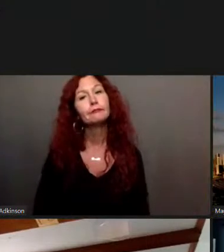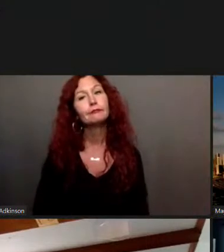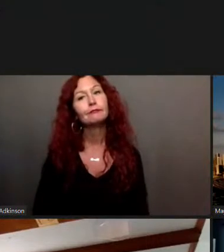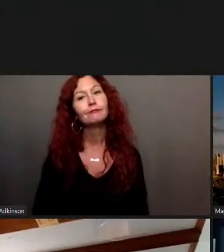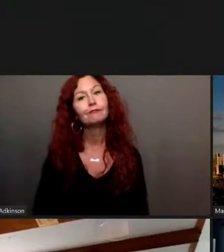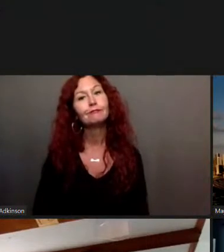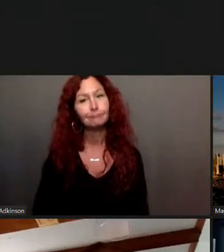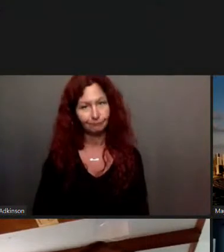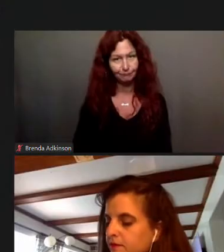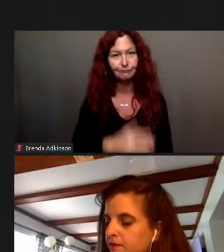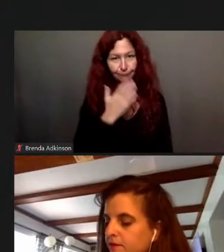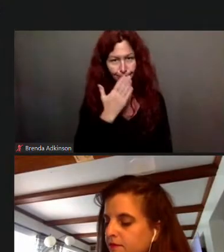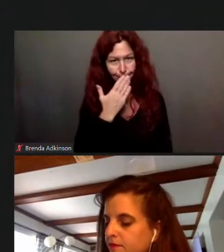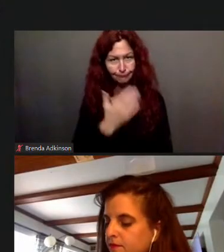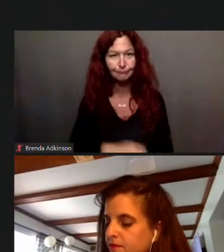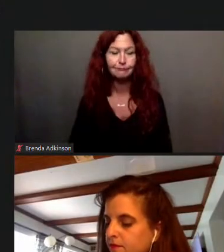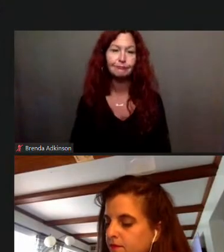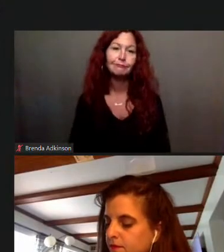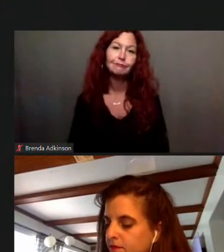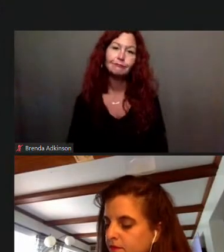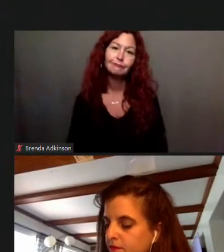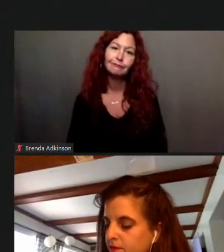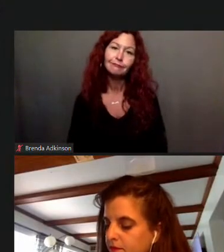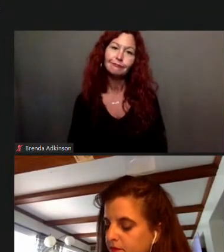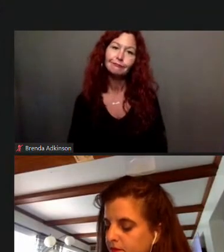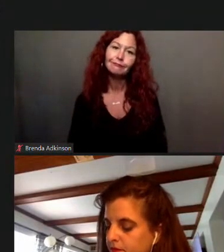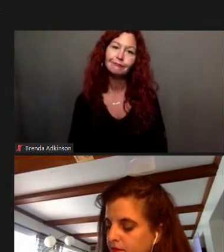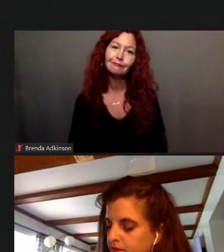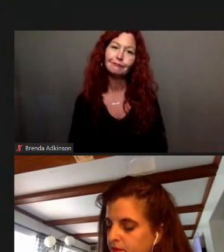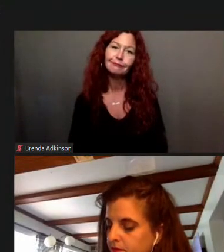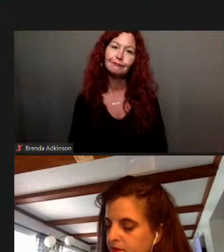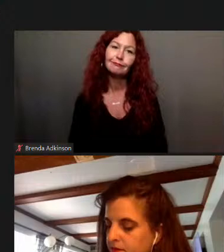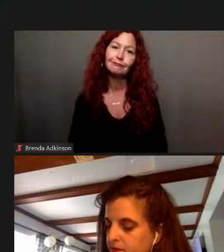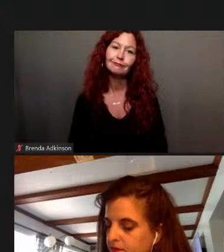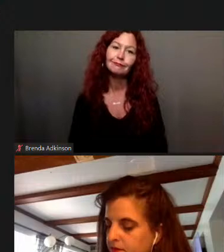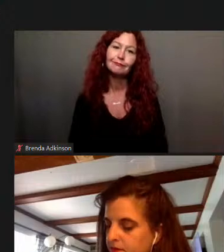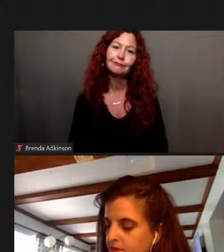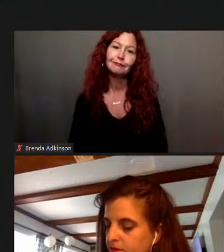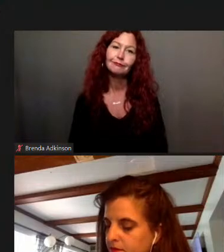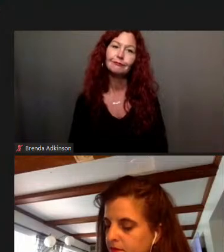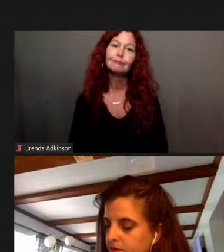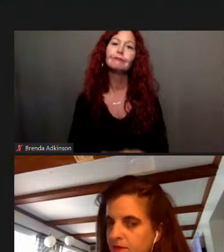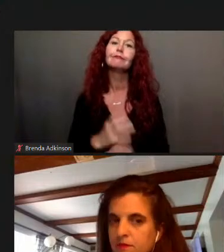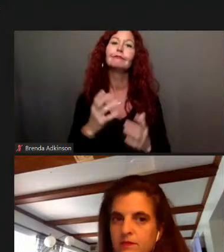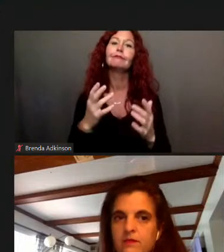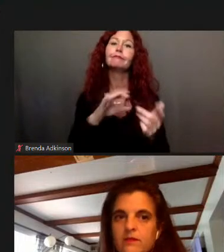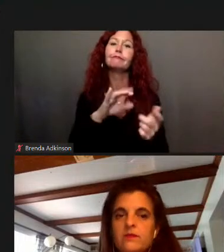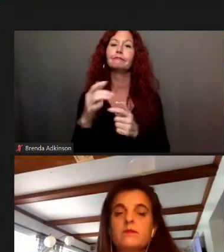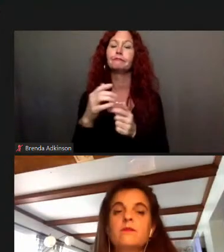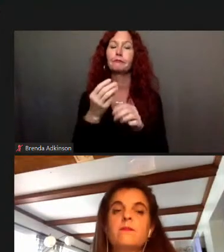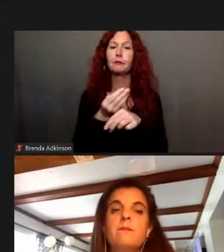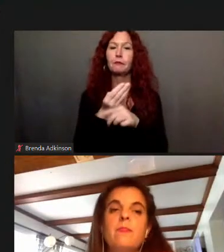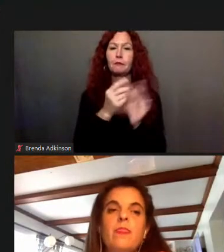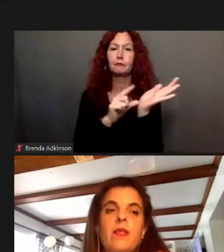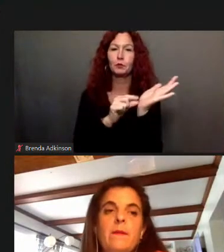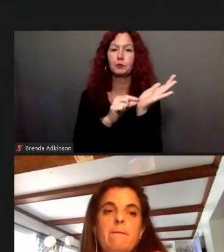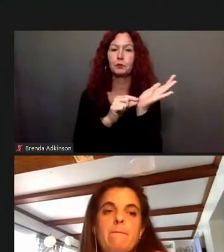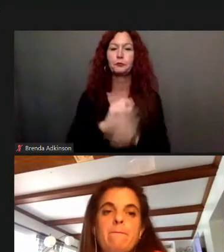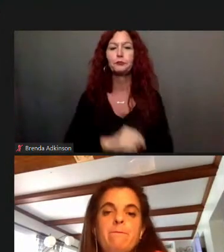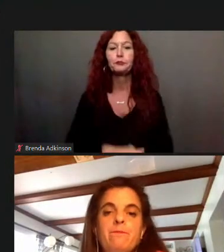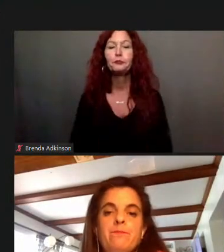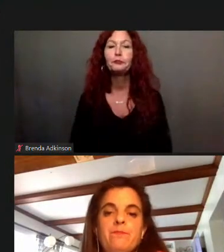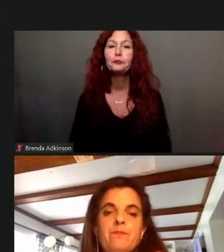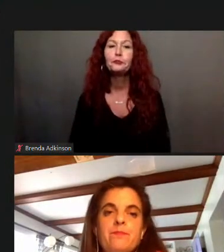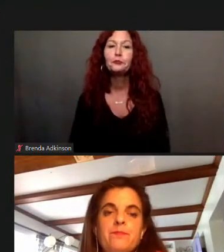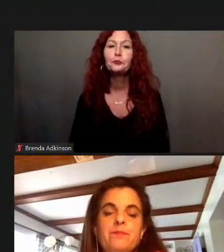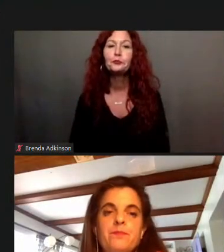Thank you. You're welcome. Thank you. Let's move on now to the Miami Herald, Doug Hanks. Thanks so much. So,